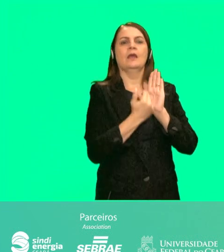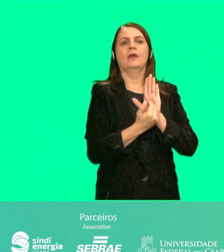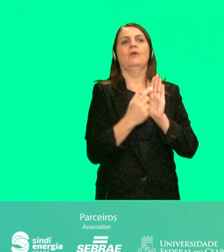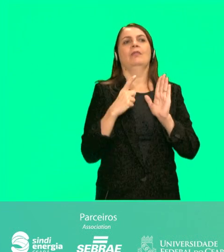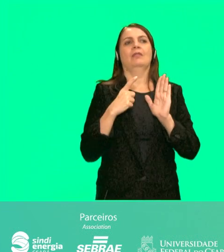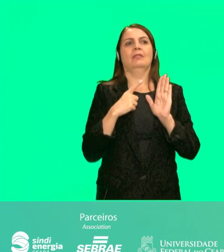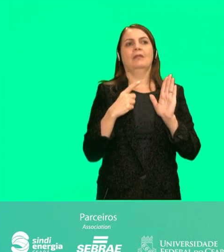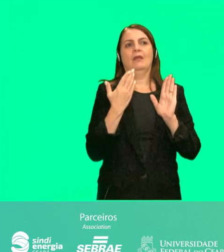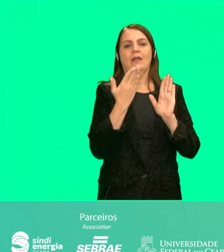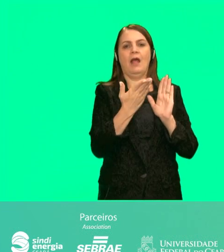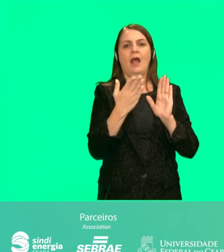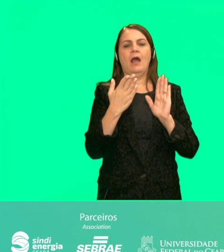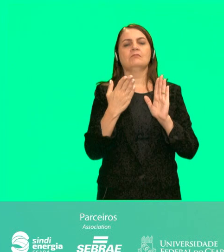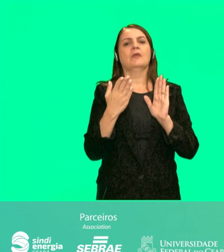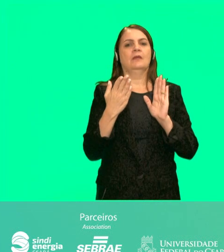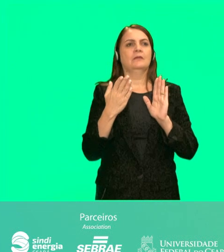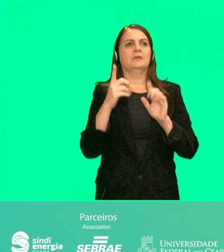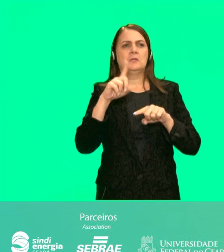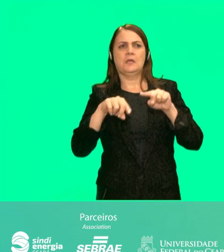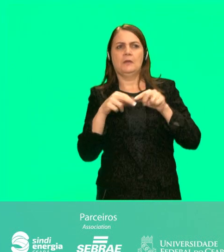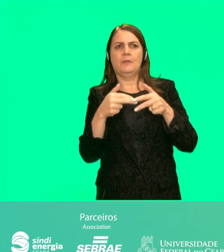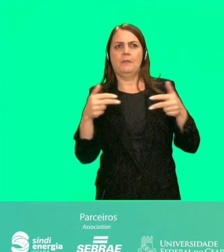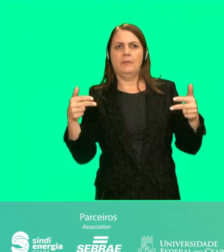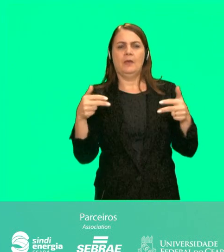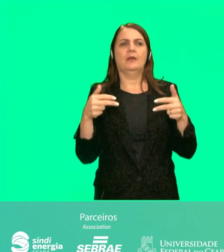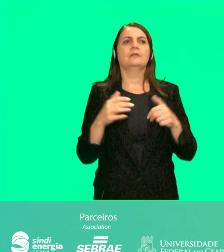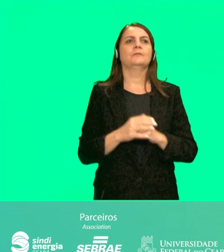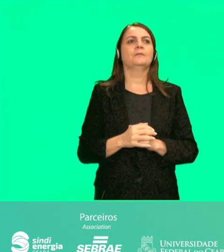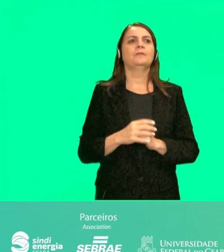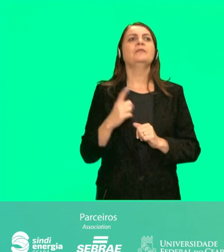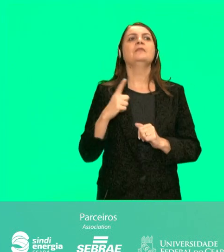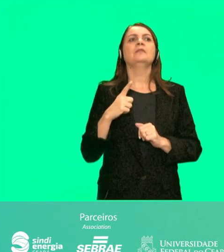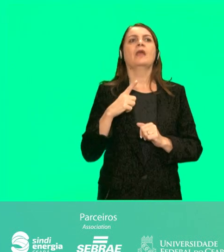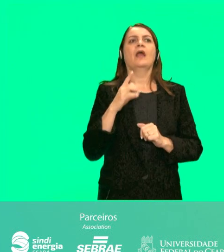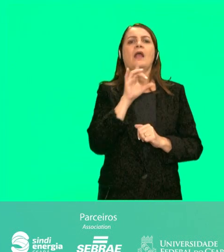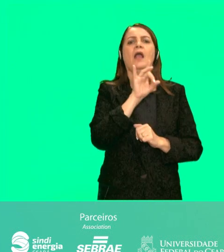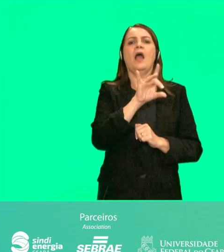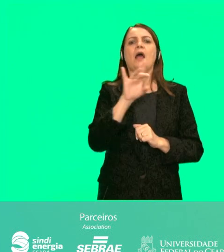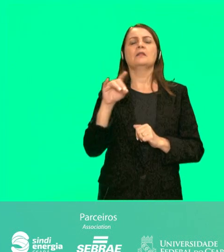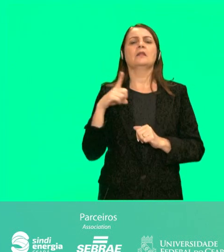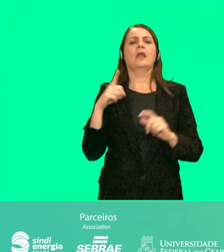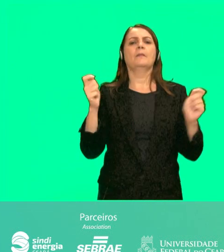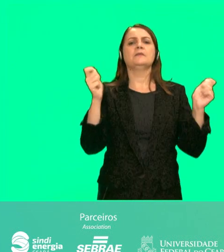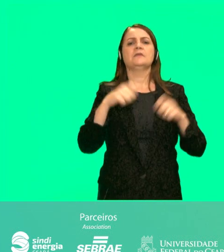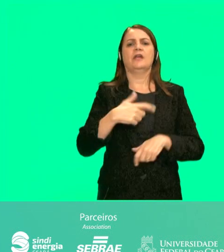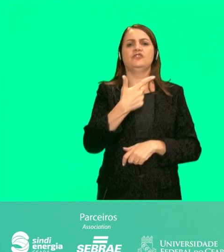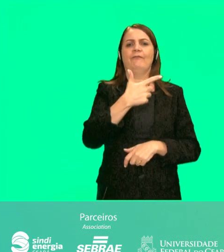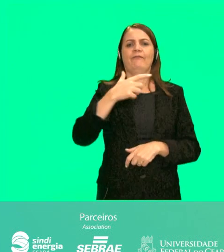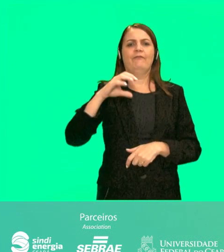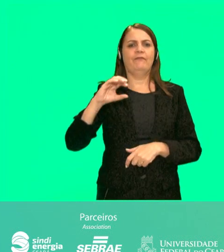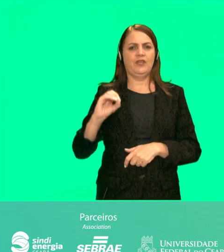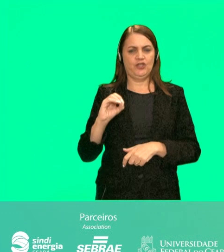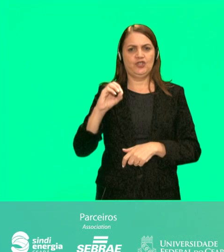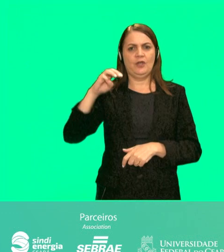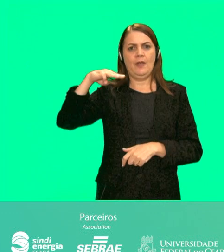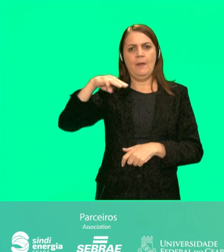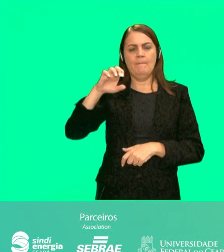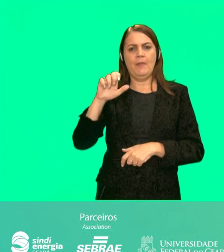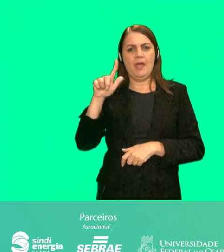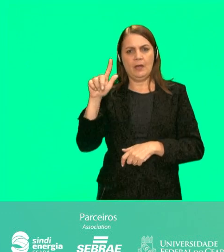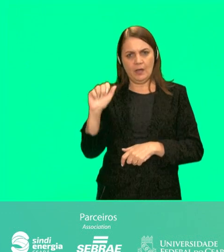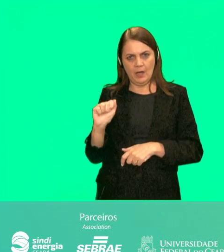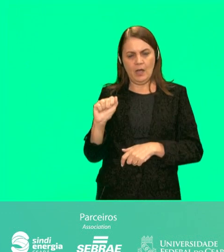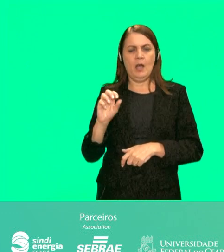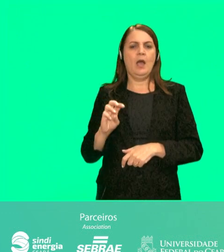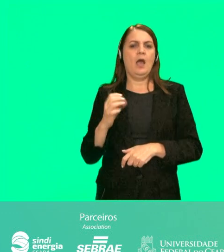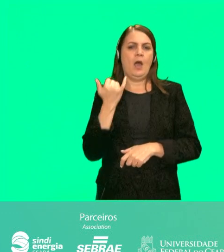element. So the electrolysis, it just happens. We have a capacity of 20 megawatts of